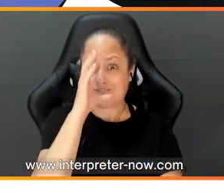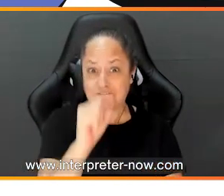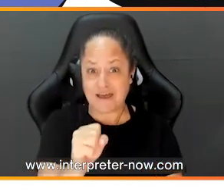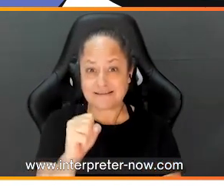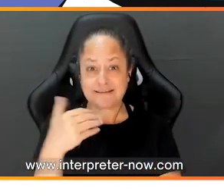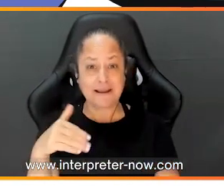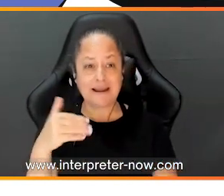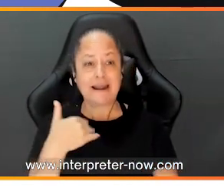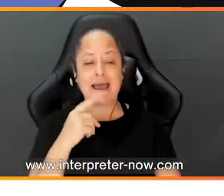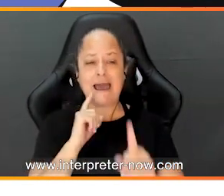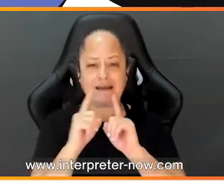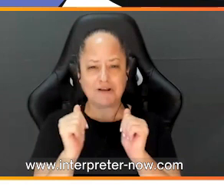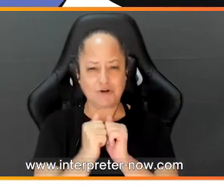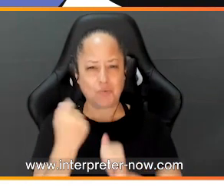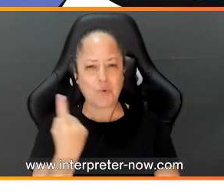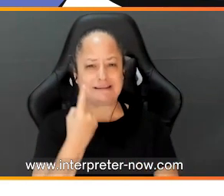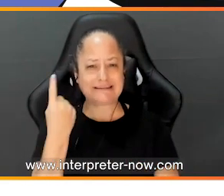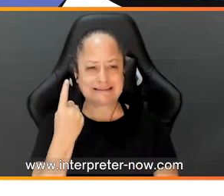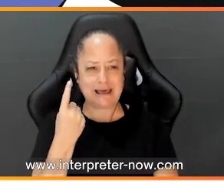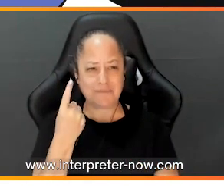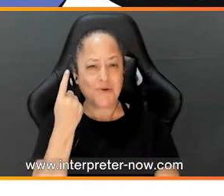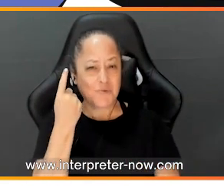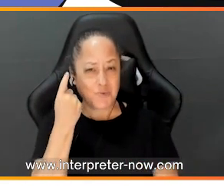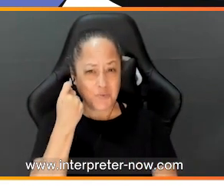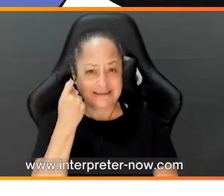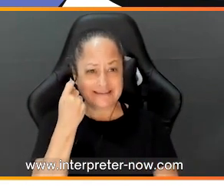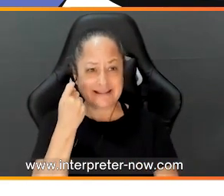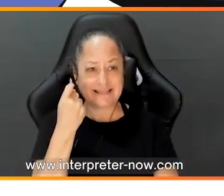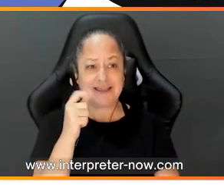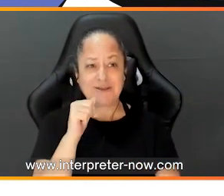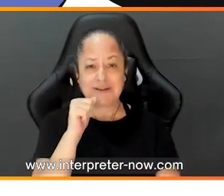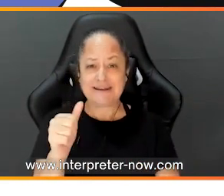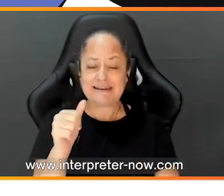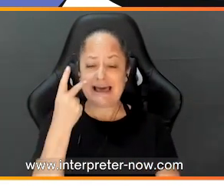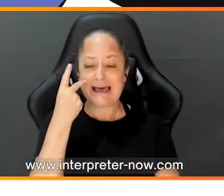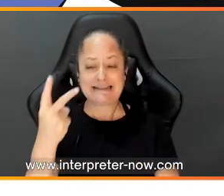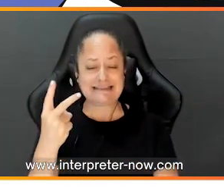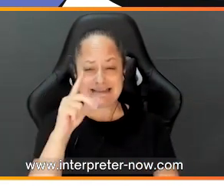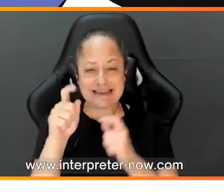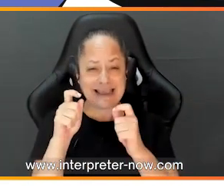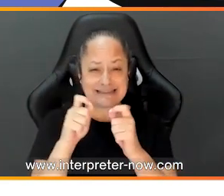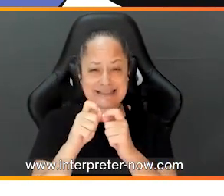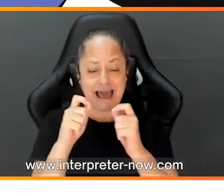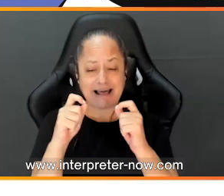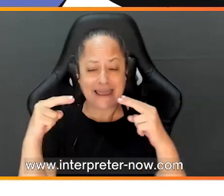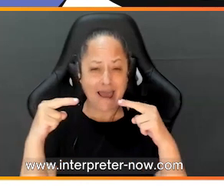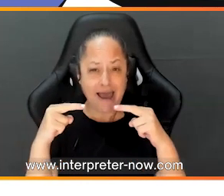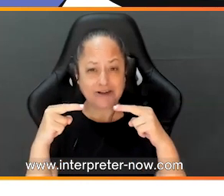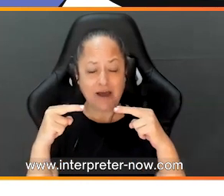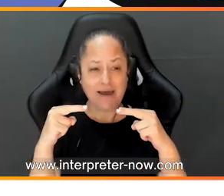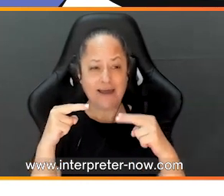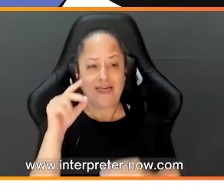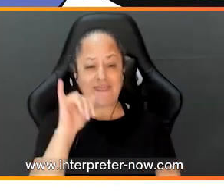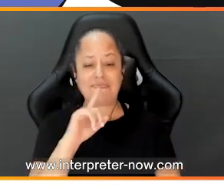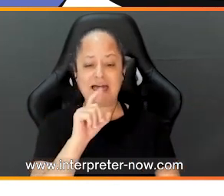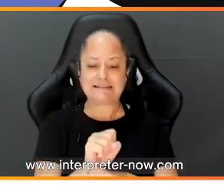recently where we didn't necessarily see eye to eye. And I think that to me is actually the biggest takeaway is that my